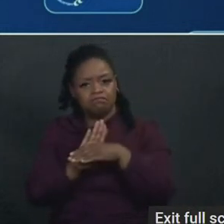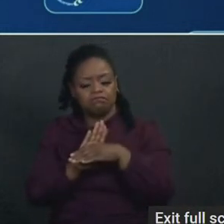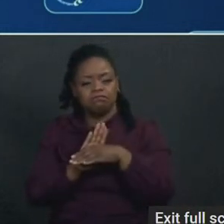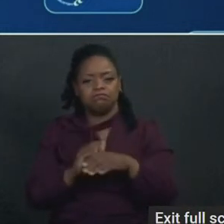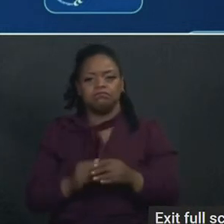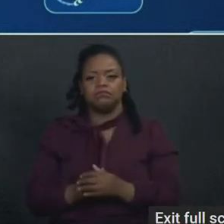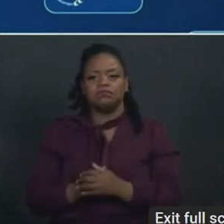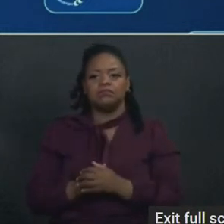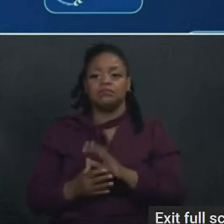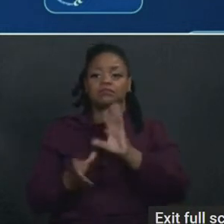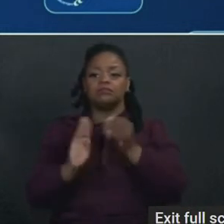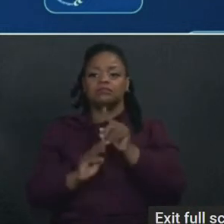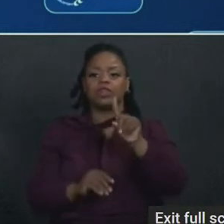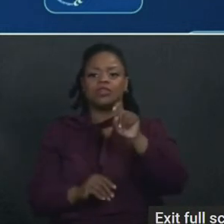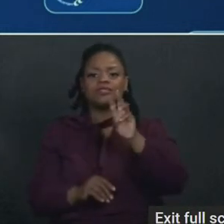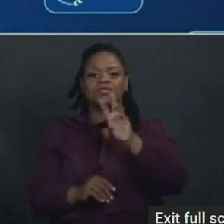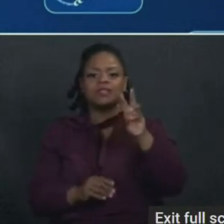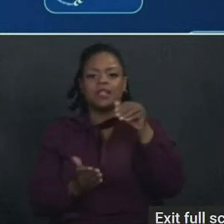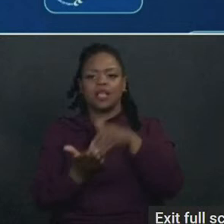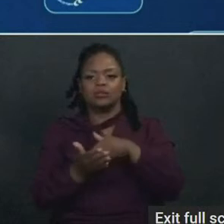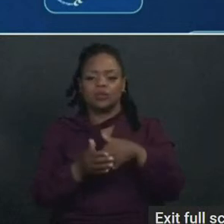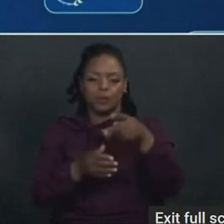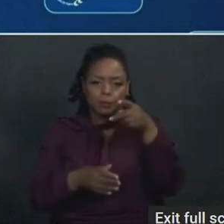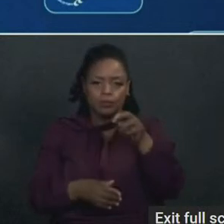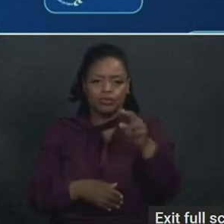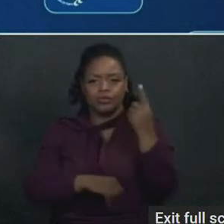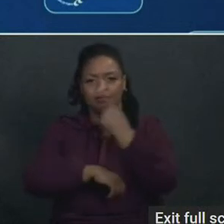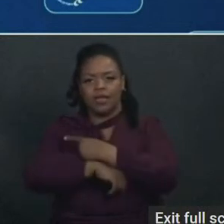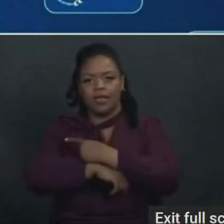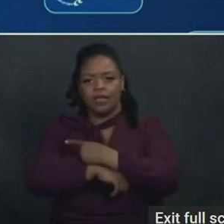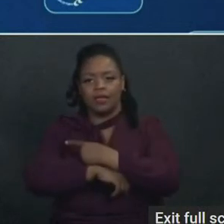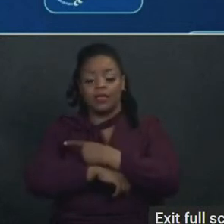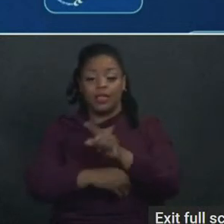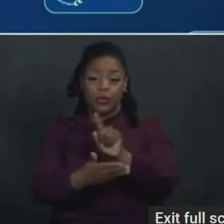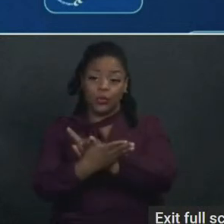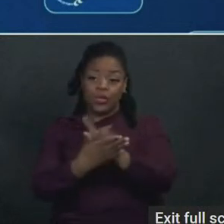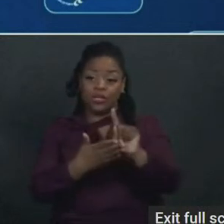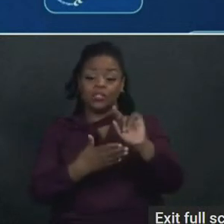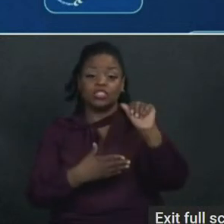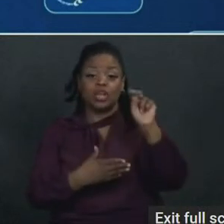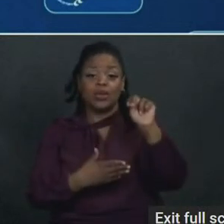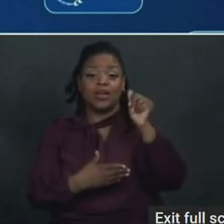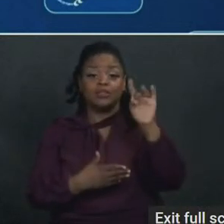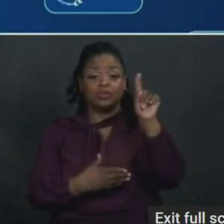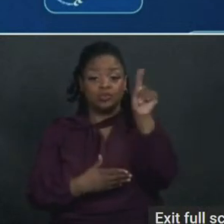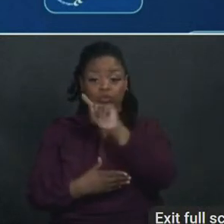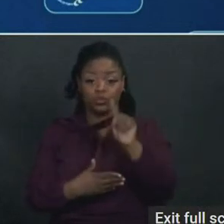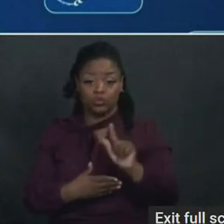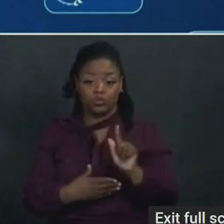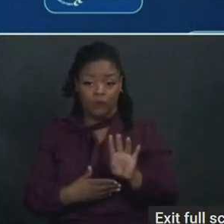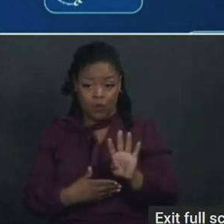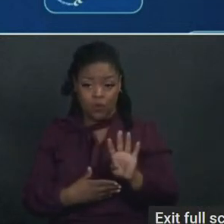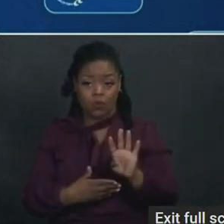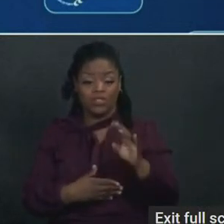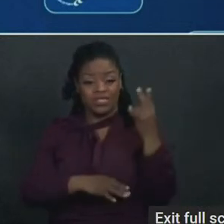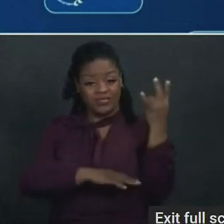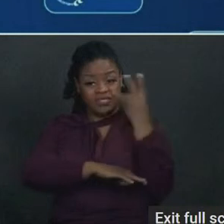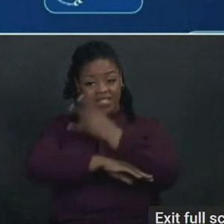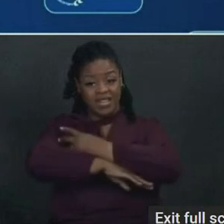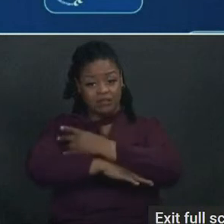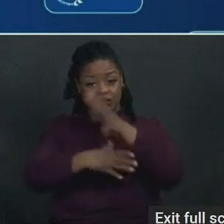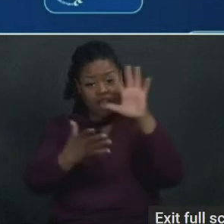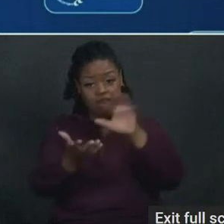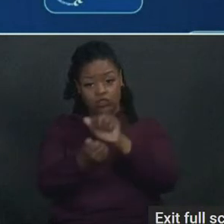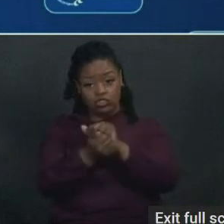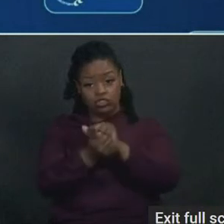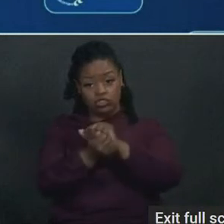166,000 per day. During the week of January 18th to 24th, the 7-day average of new hospital admissions of